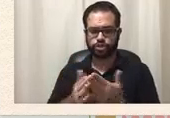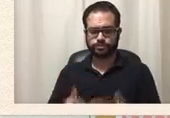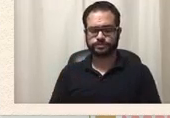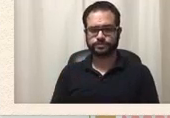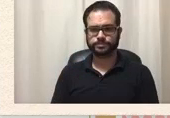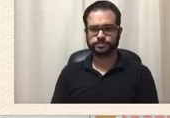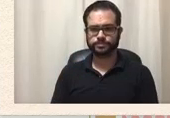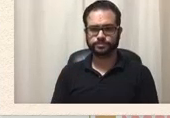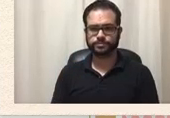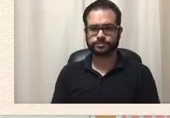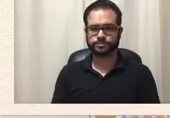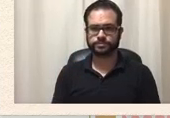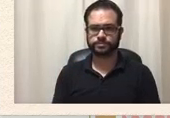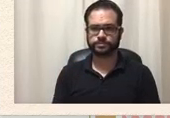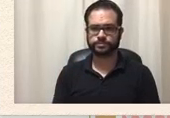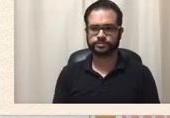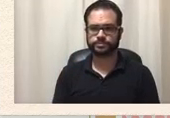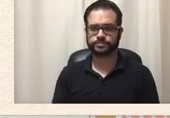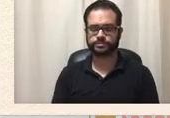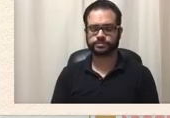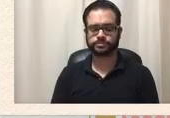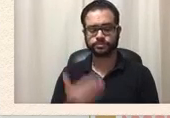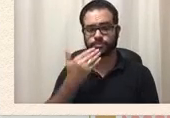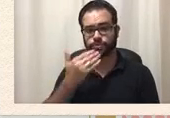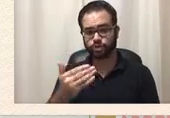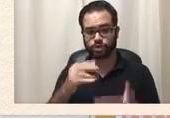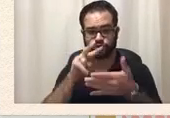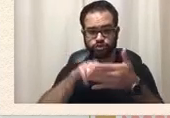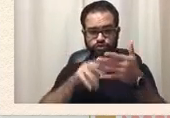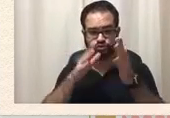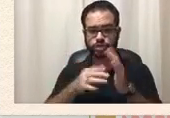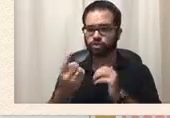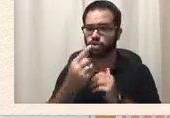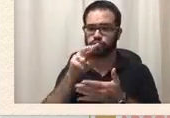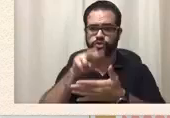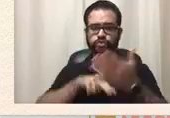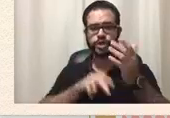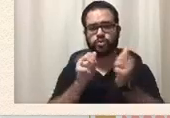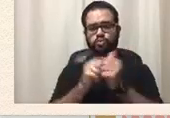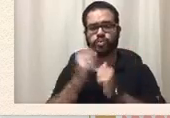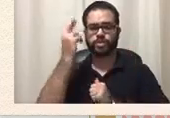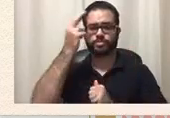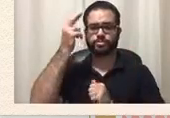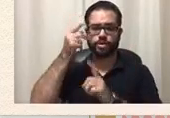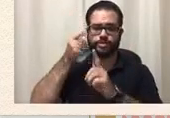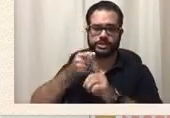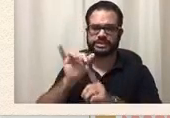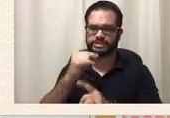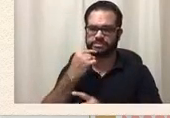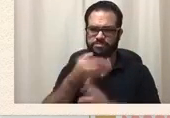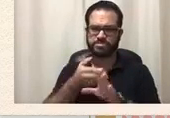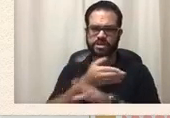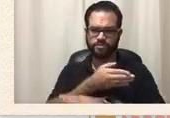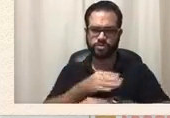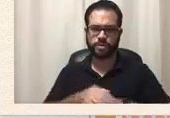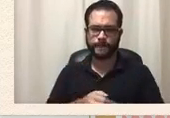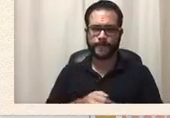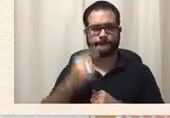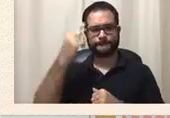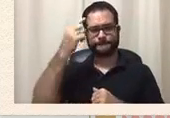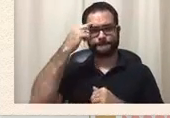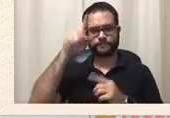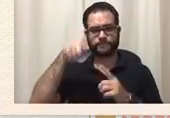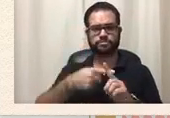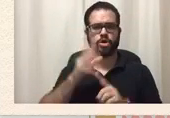Good readers always read with a purpose, as we mentioned earlier in this presentation. Think about what your purpose is for